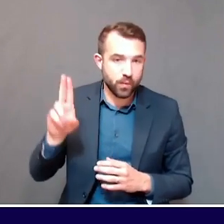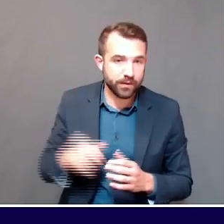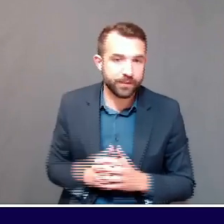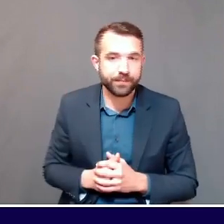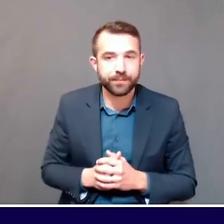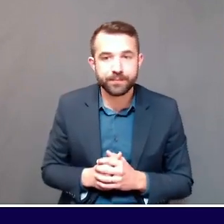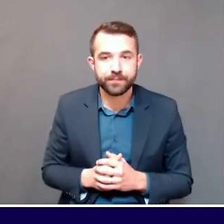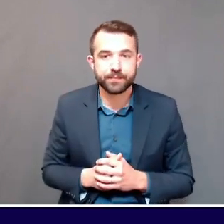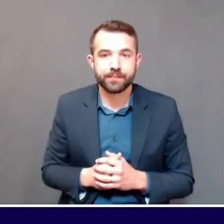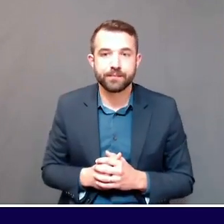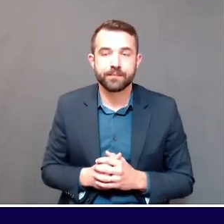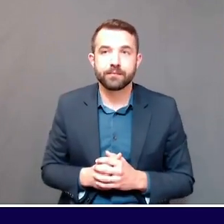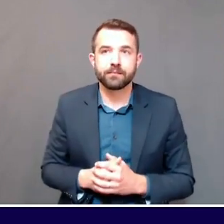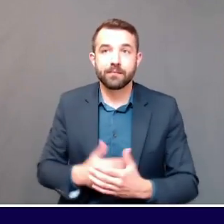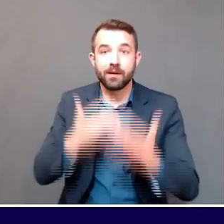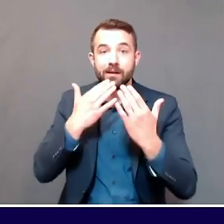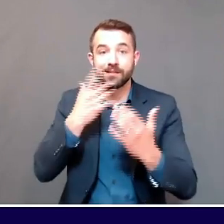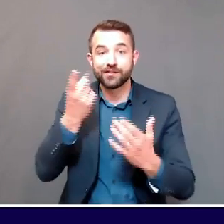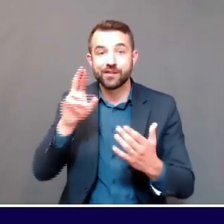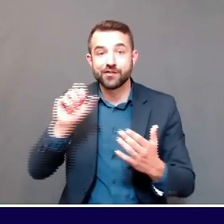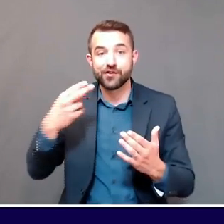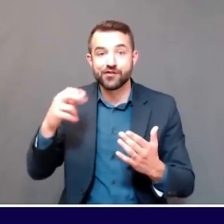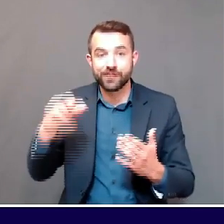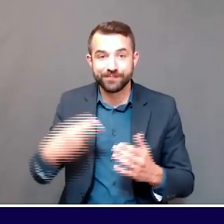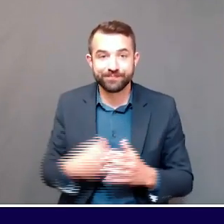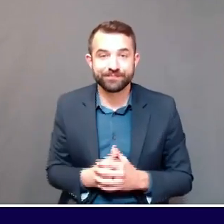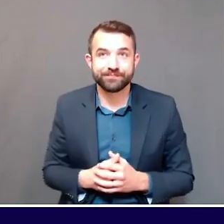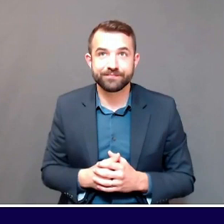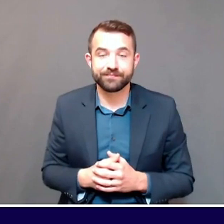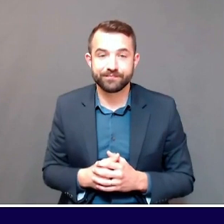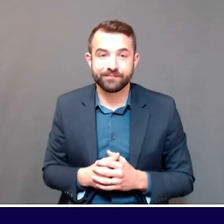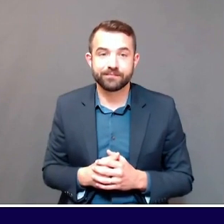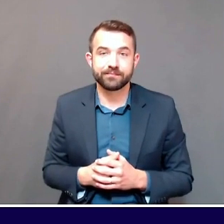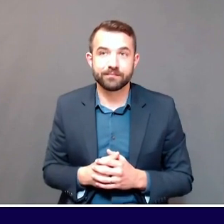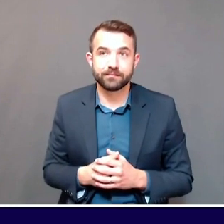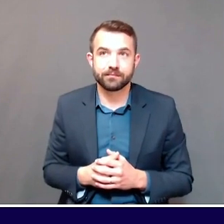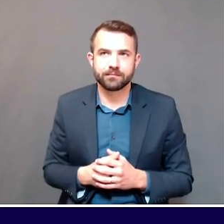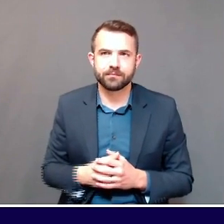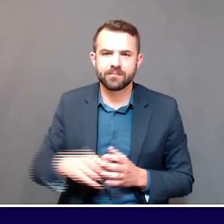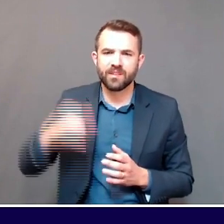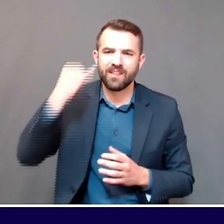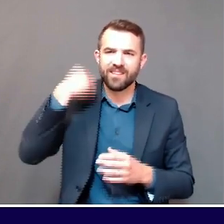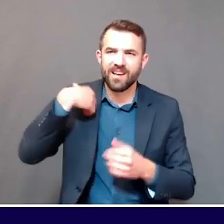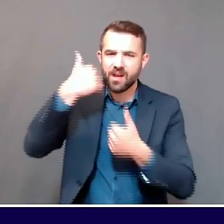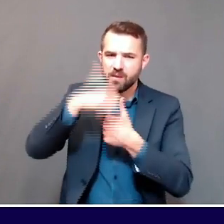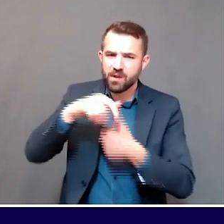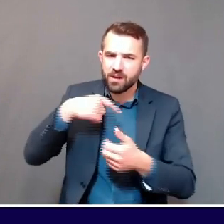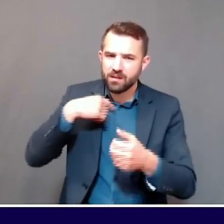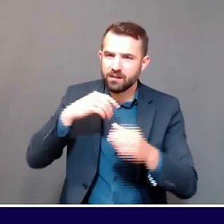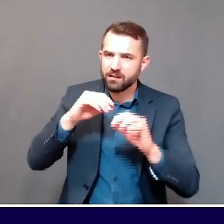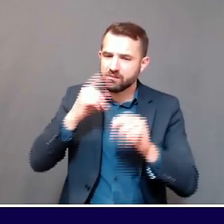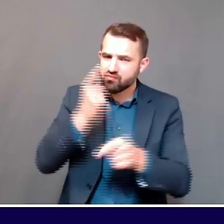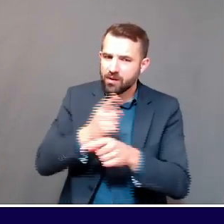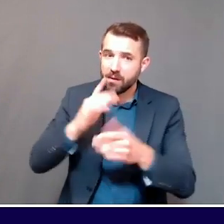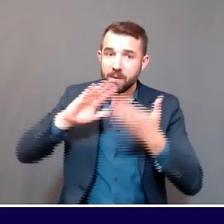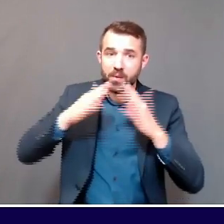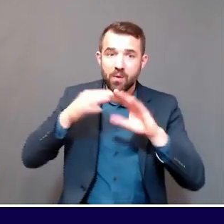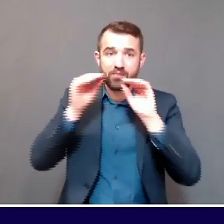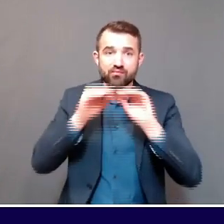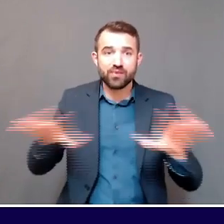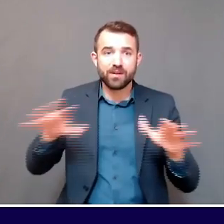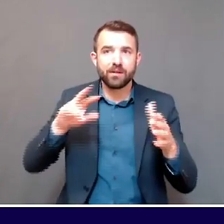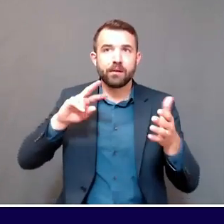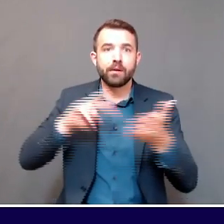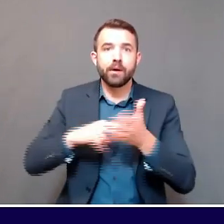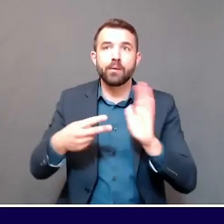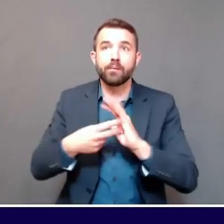Thank you, Dr. Shah. If I remember correctly, community transmission means there have been at least 10 cases in a